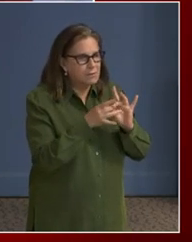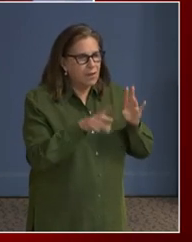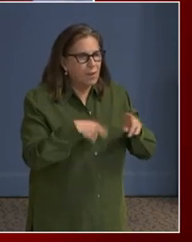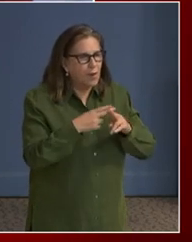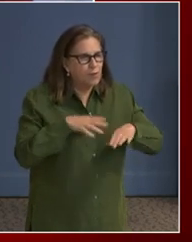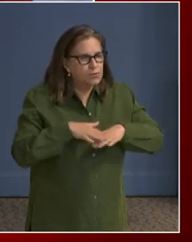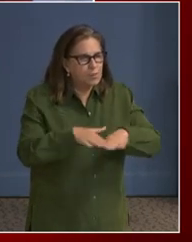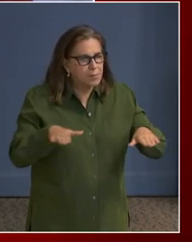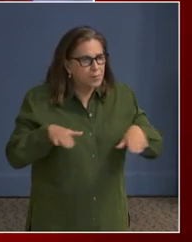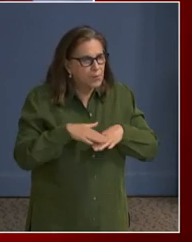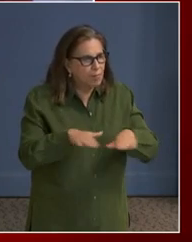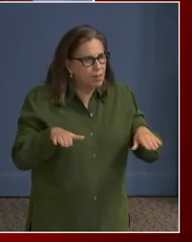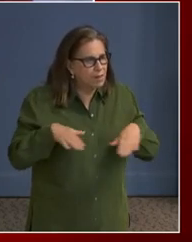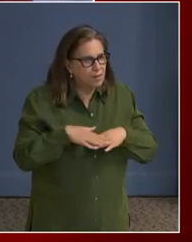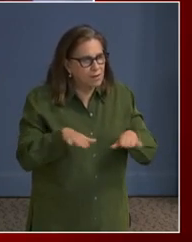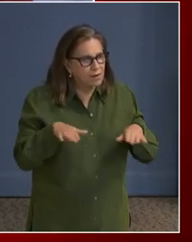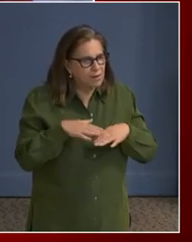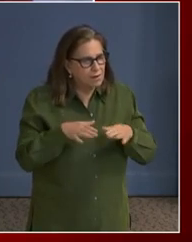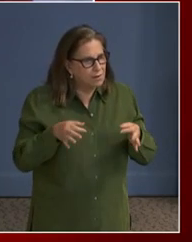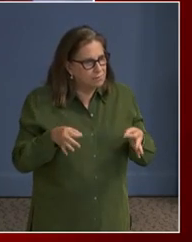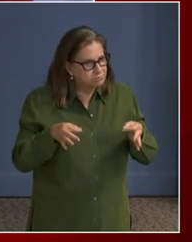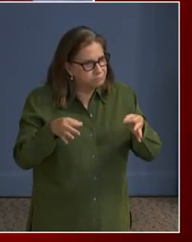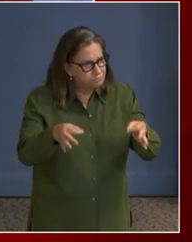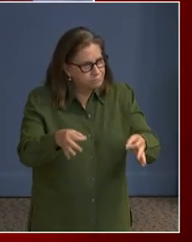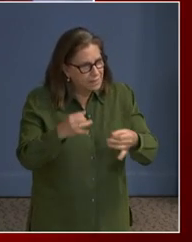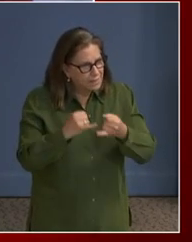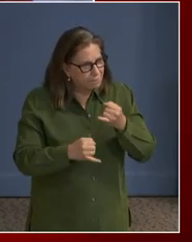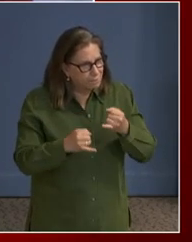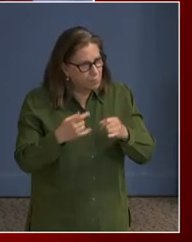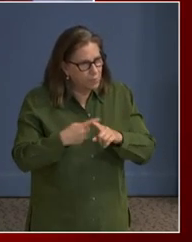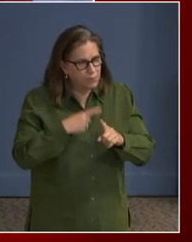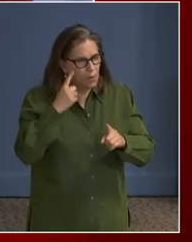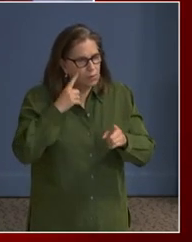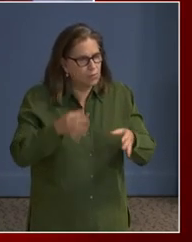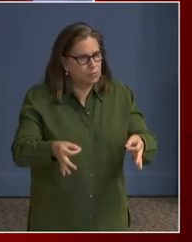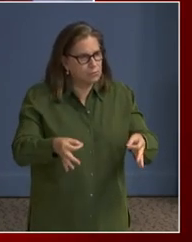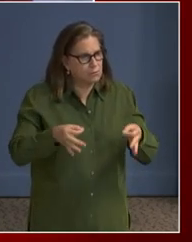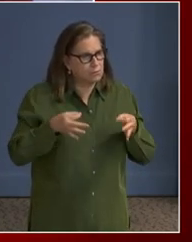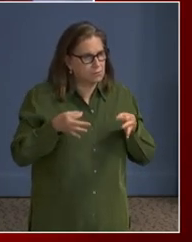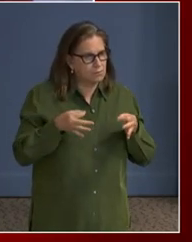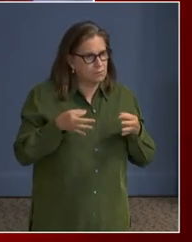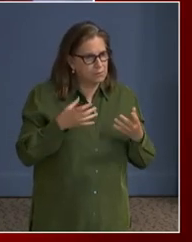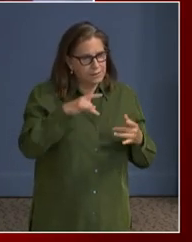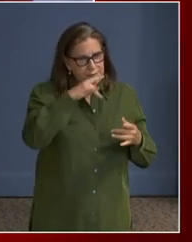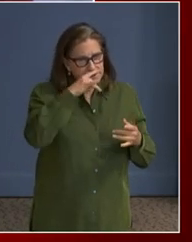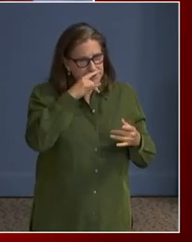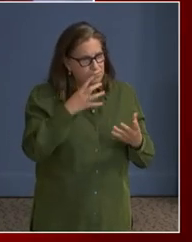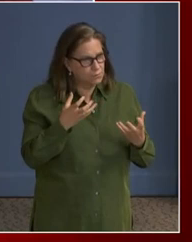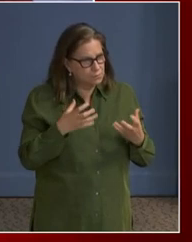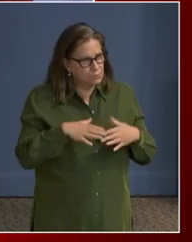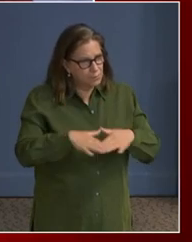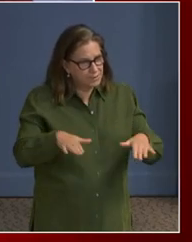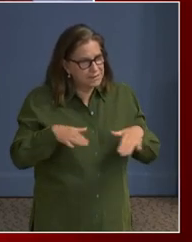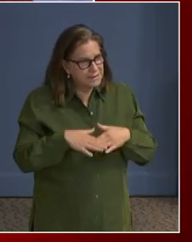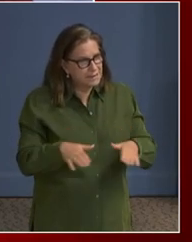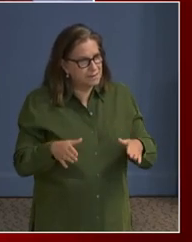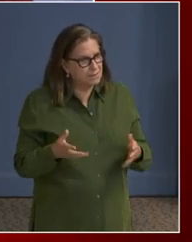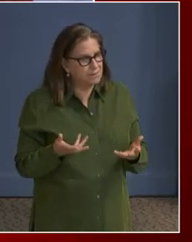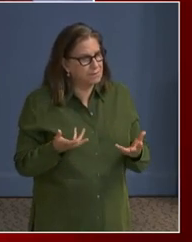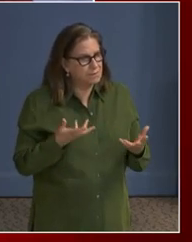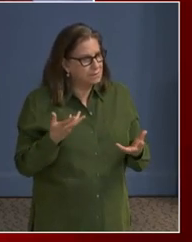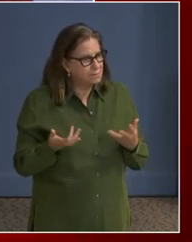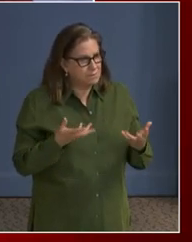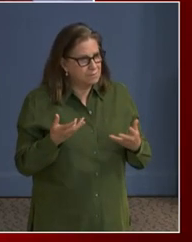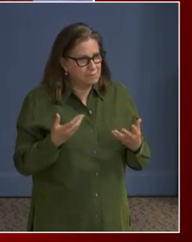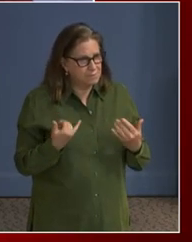wondering if, in fact, because my understanding is that 3,000 kids are being do in-person recreation starting on Monday. Right. That, in fact, is